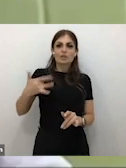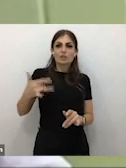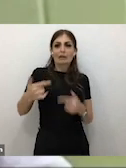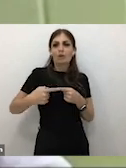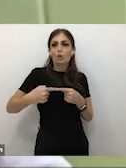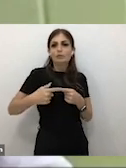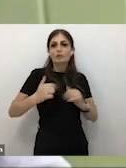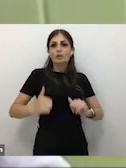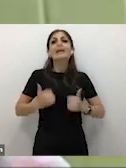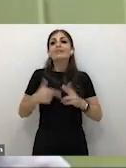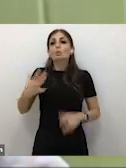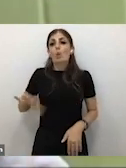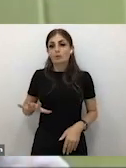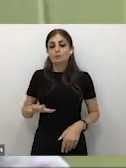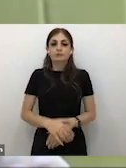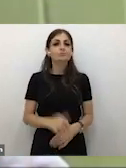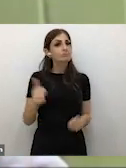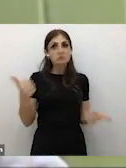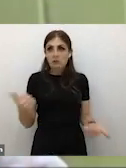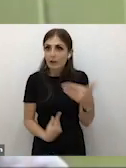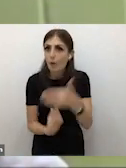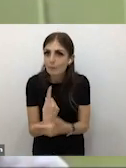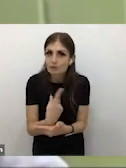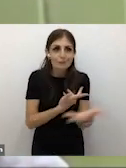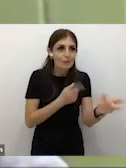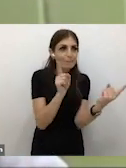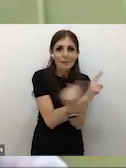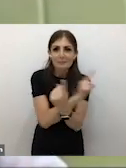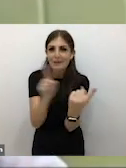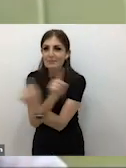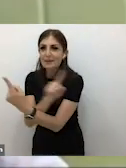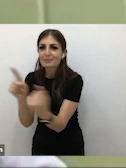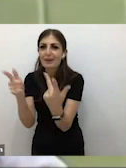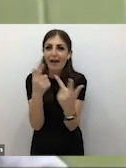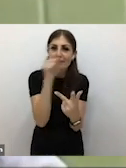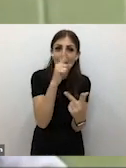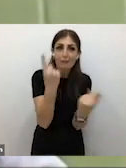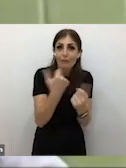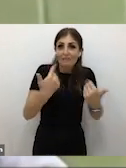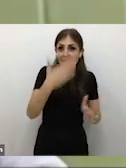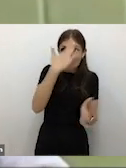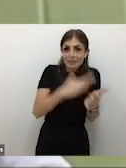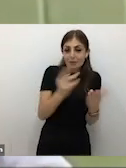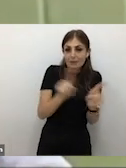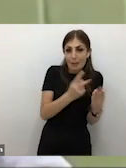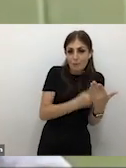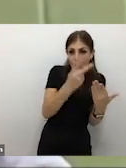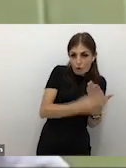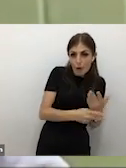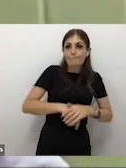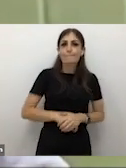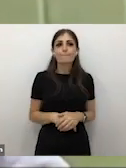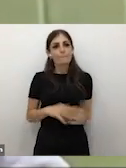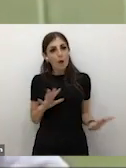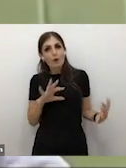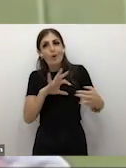like to attend. And it's going to be a great opportunity to meet other program alumni, so people who have done these programs before, and